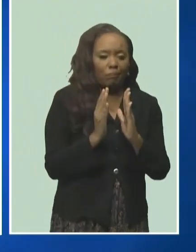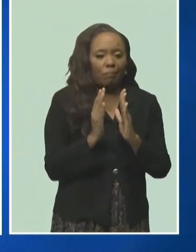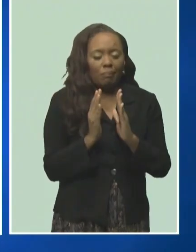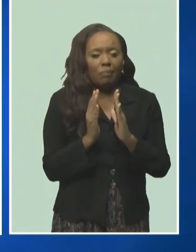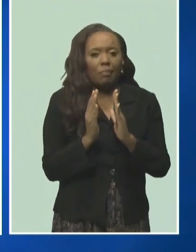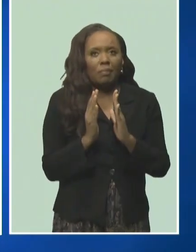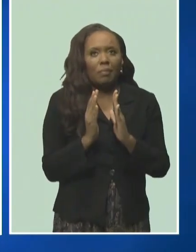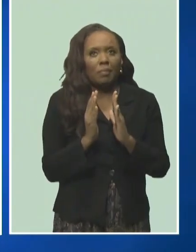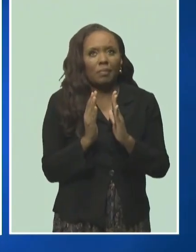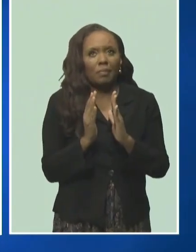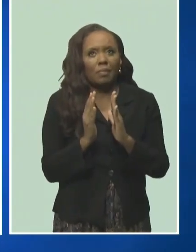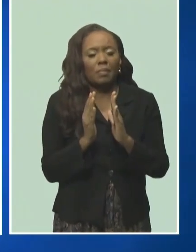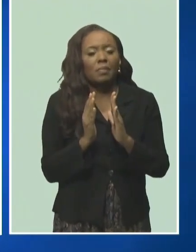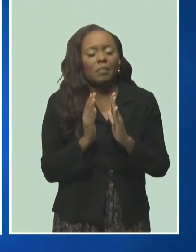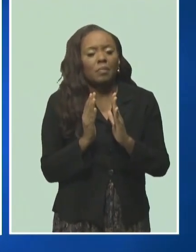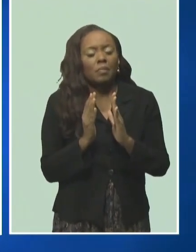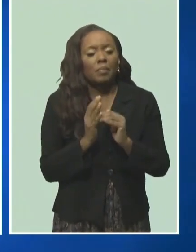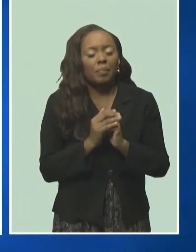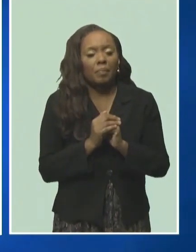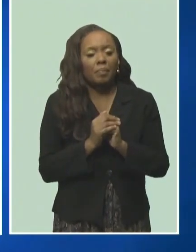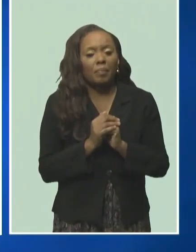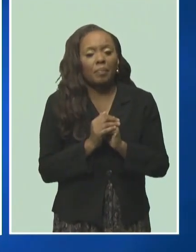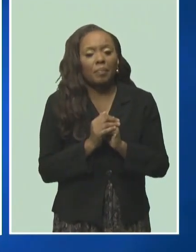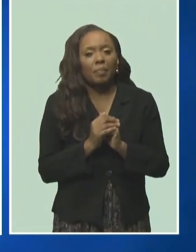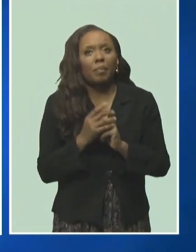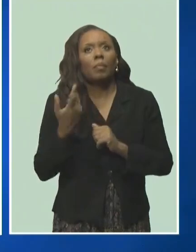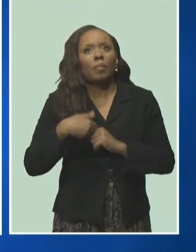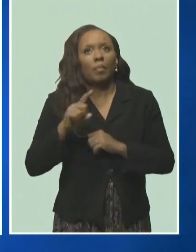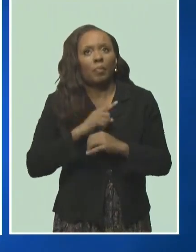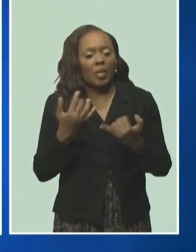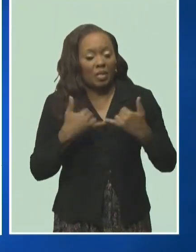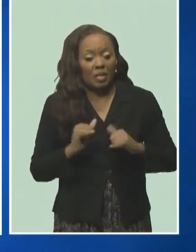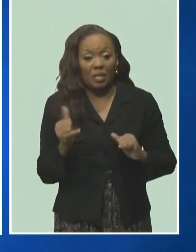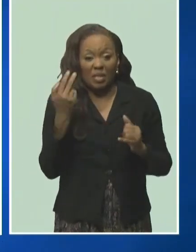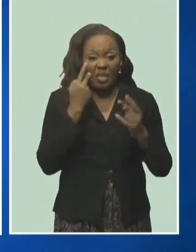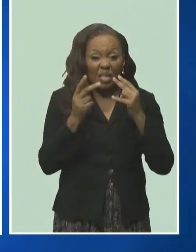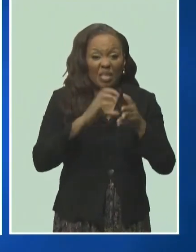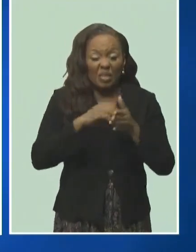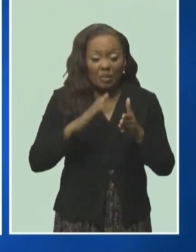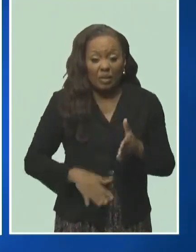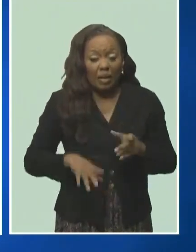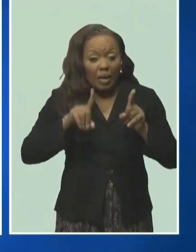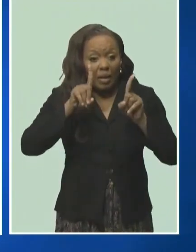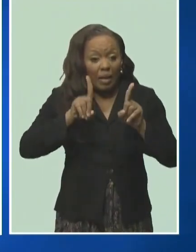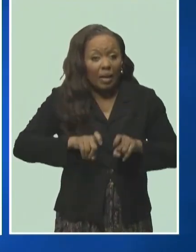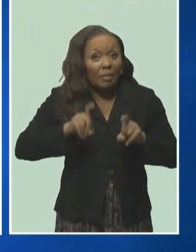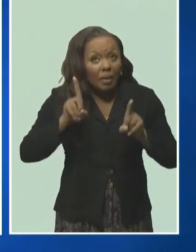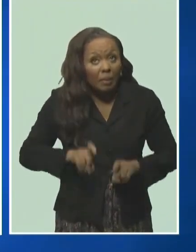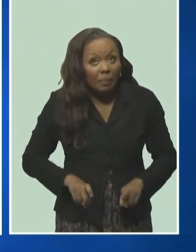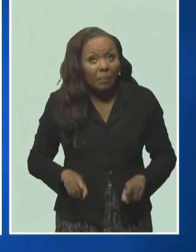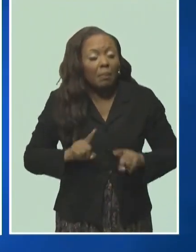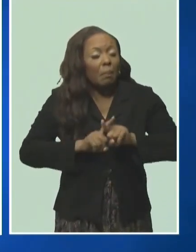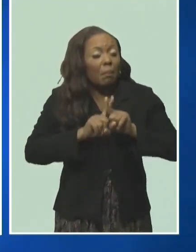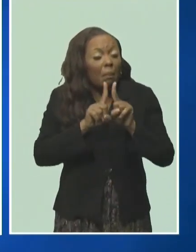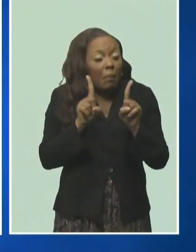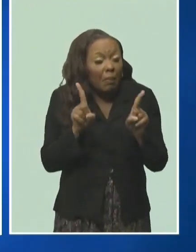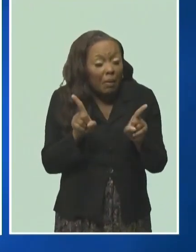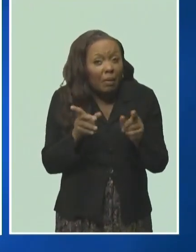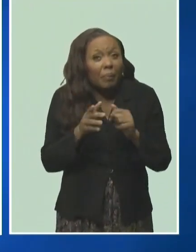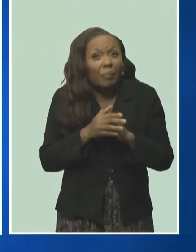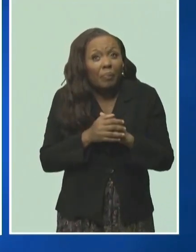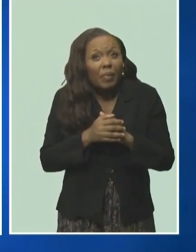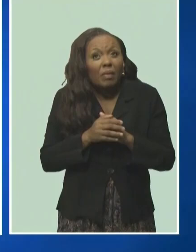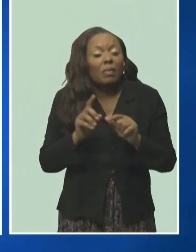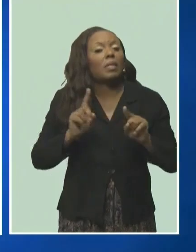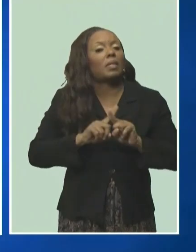still we're held to the same standards. Like you saw our students take the exams, but we got there